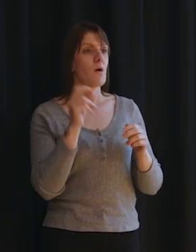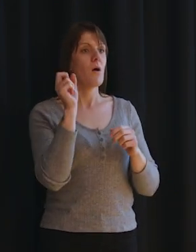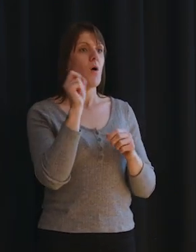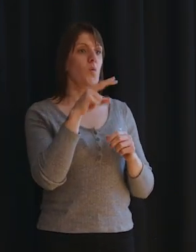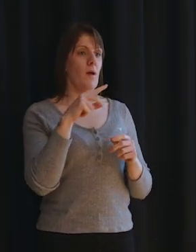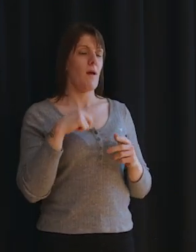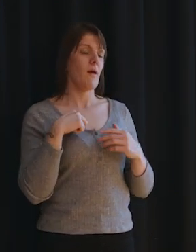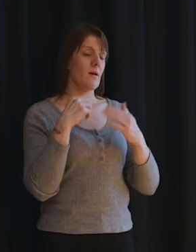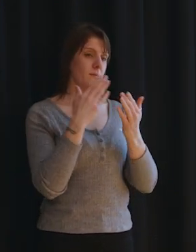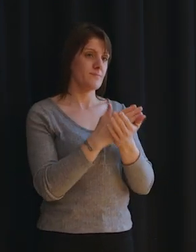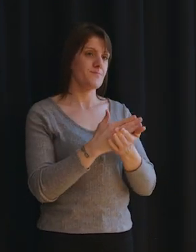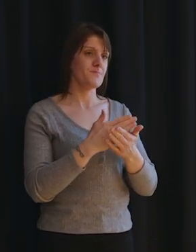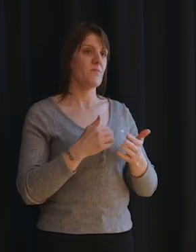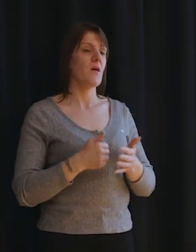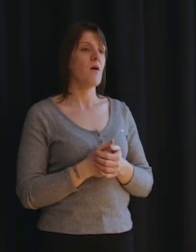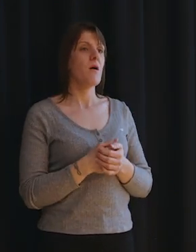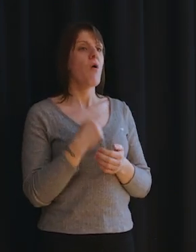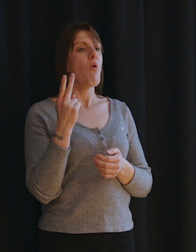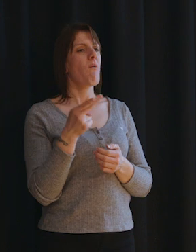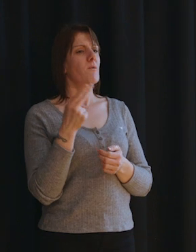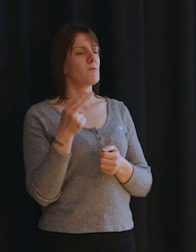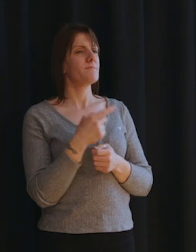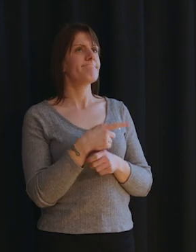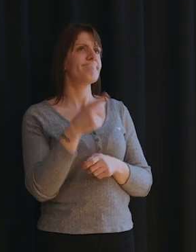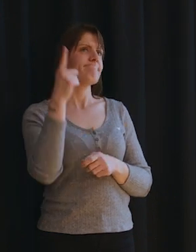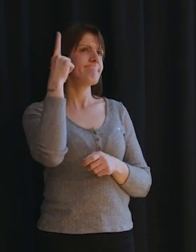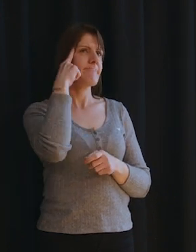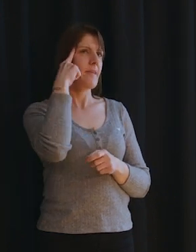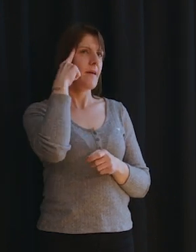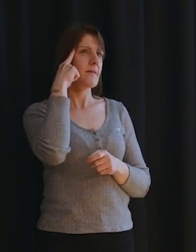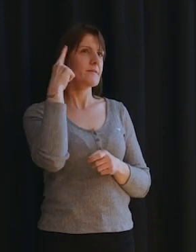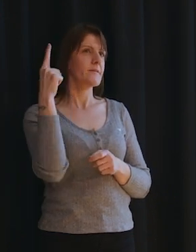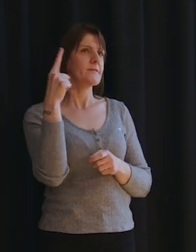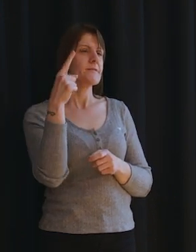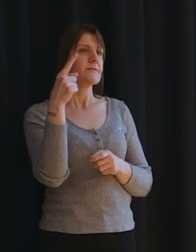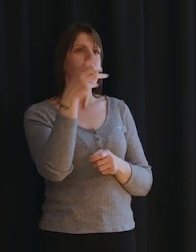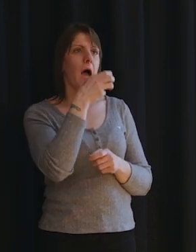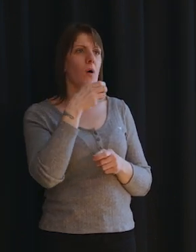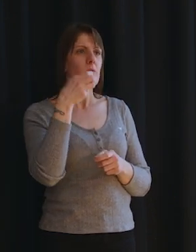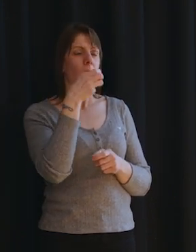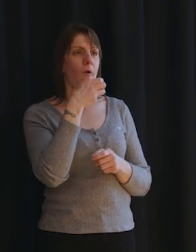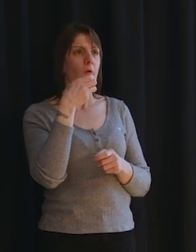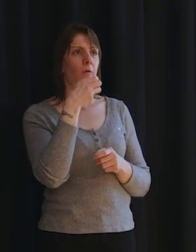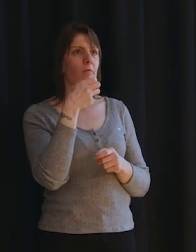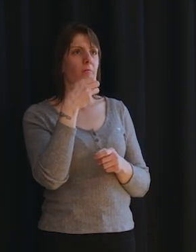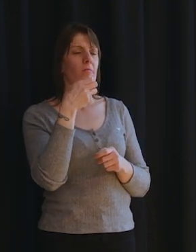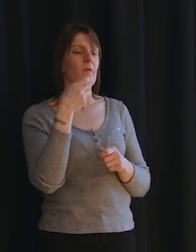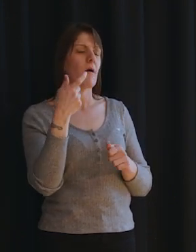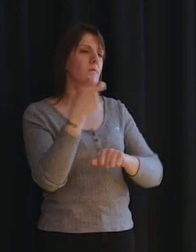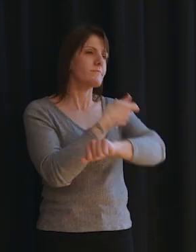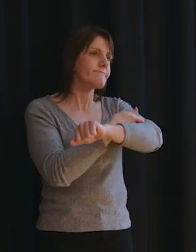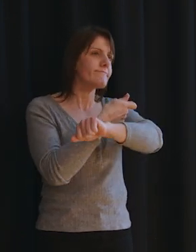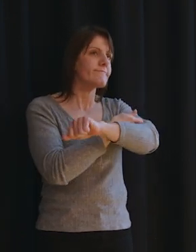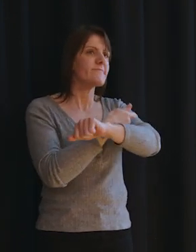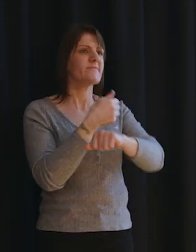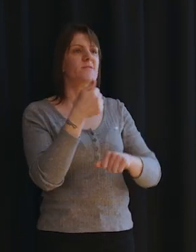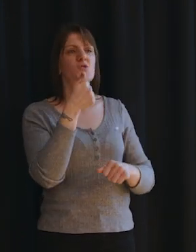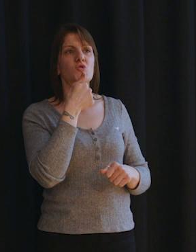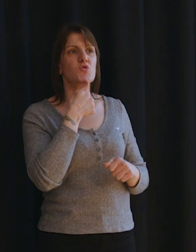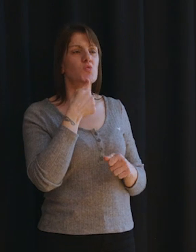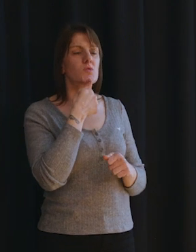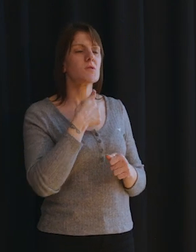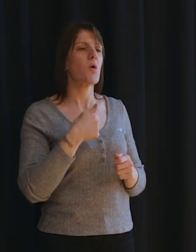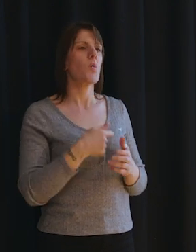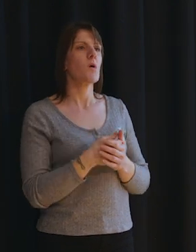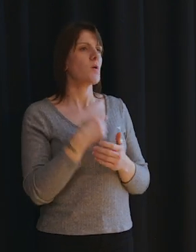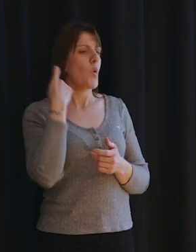Okay, so often when we think about substance misuse, we think about the user, and sometimes we don't